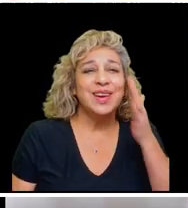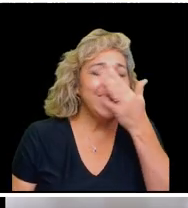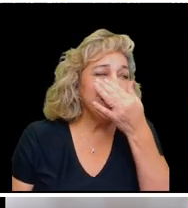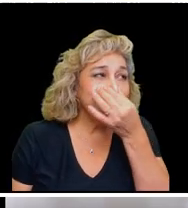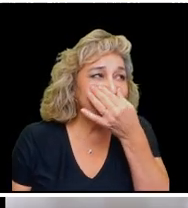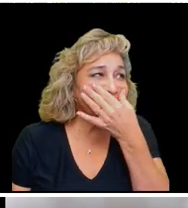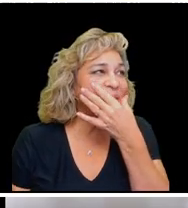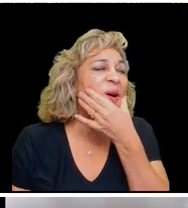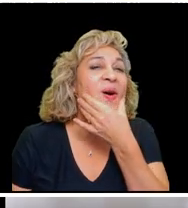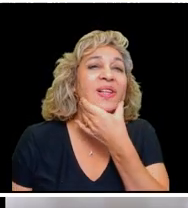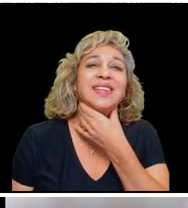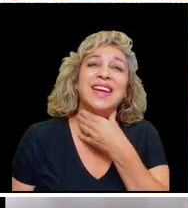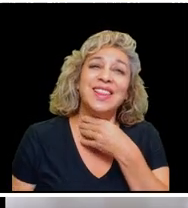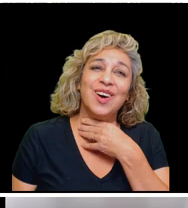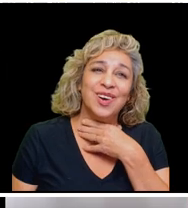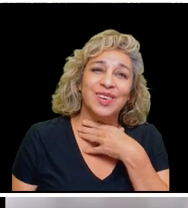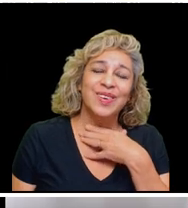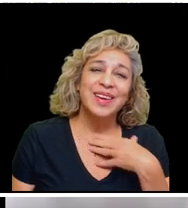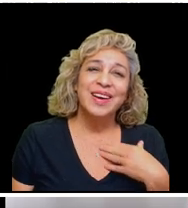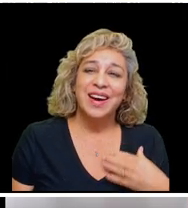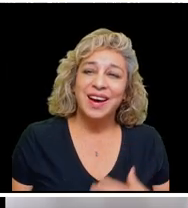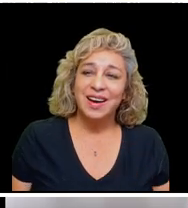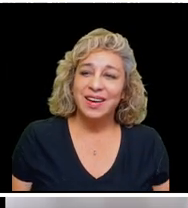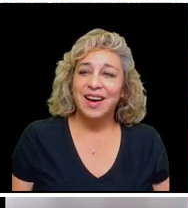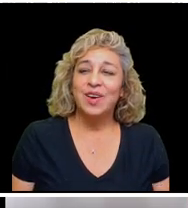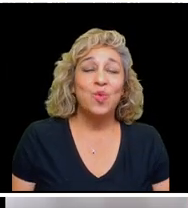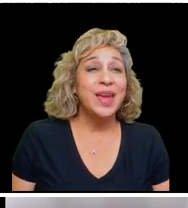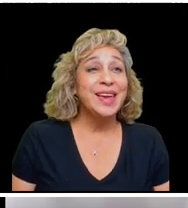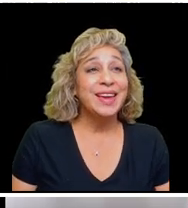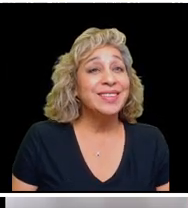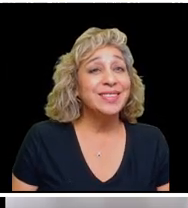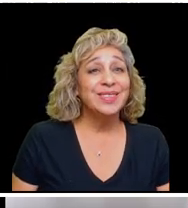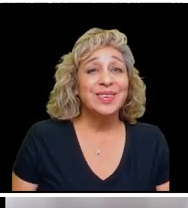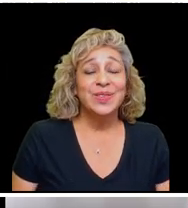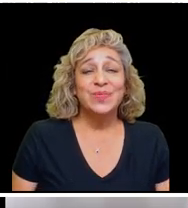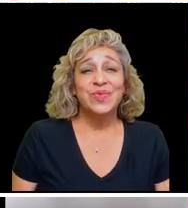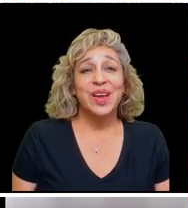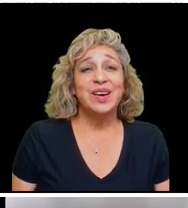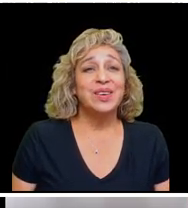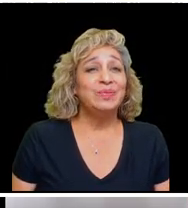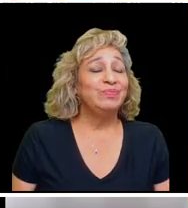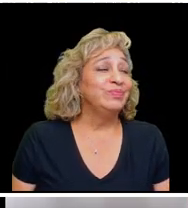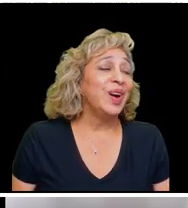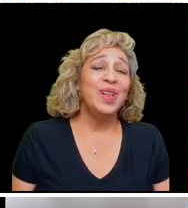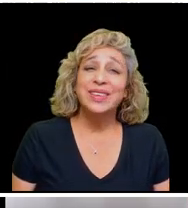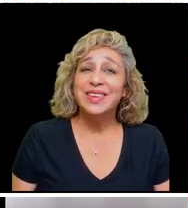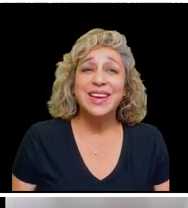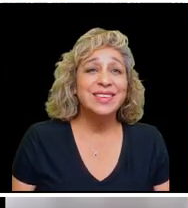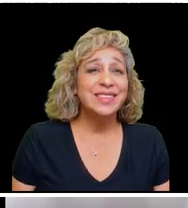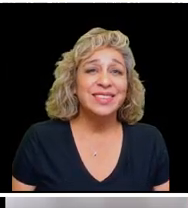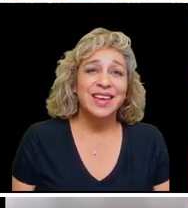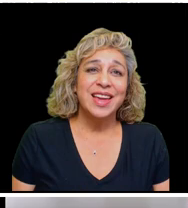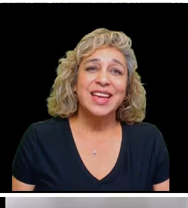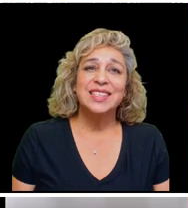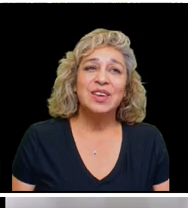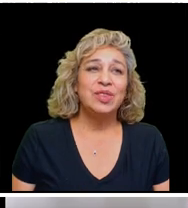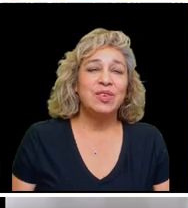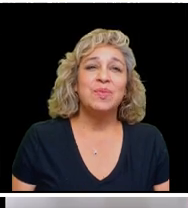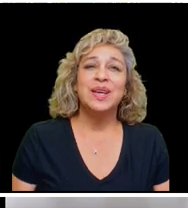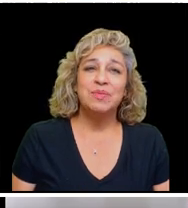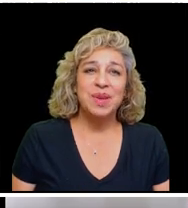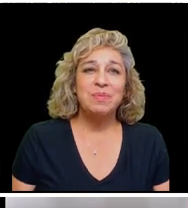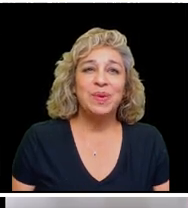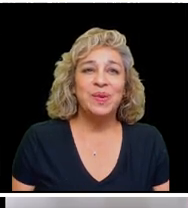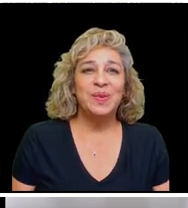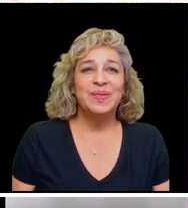and on he does this all day long on weekends holidays he's out